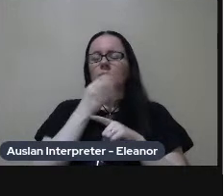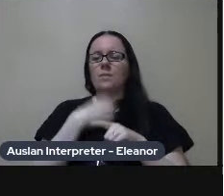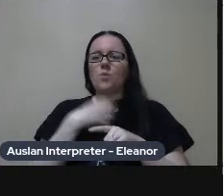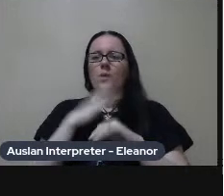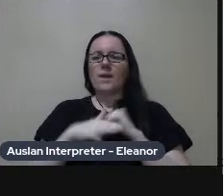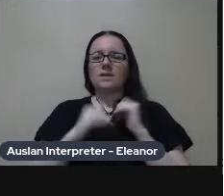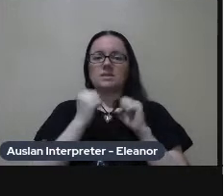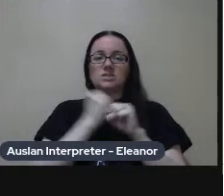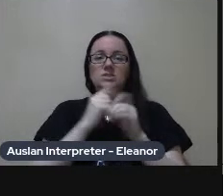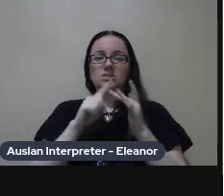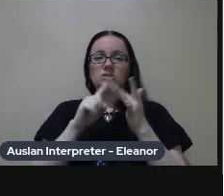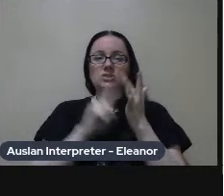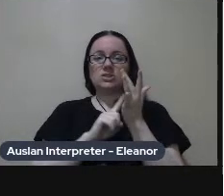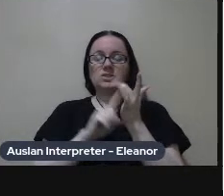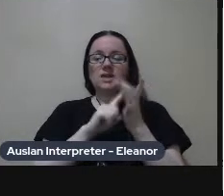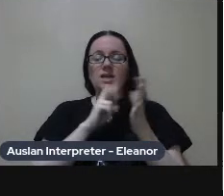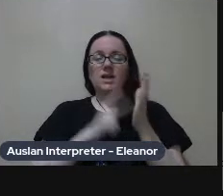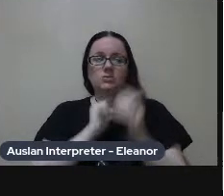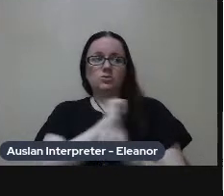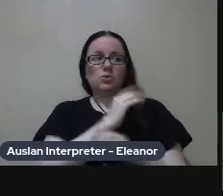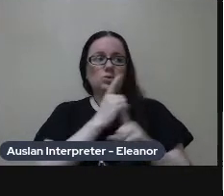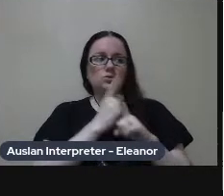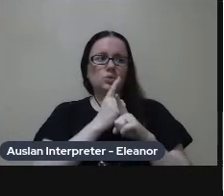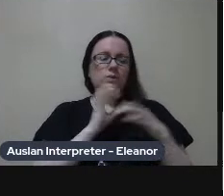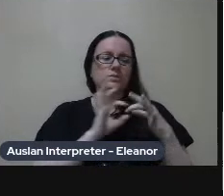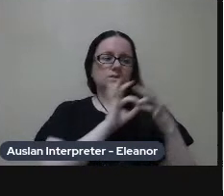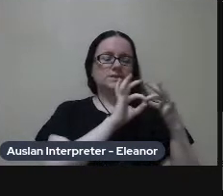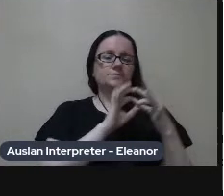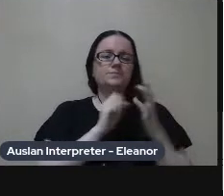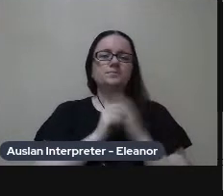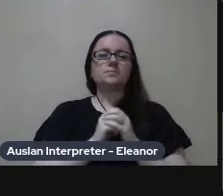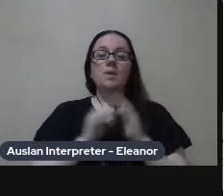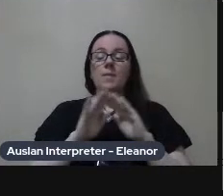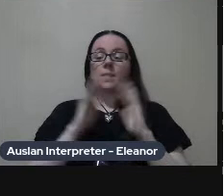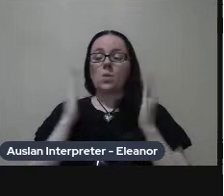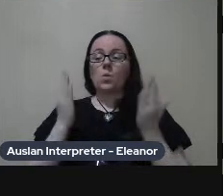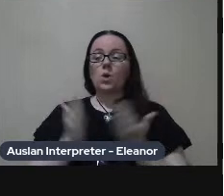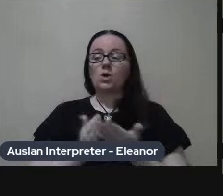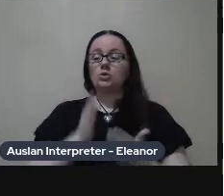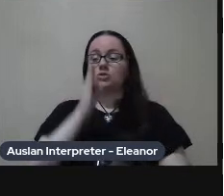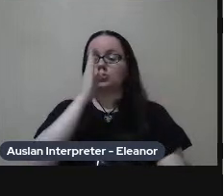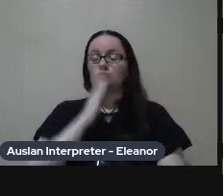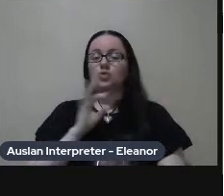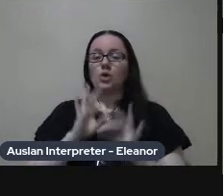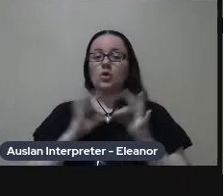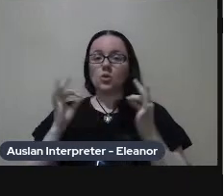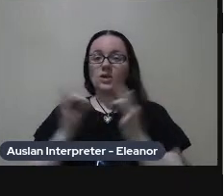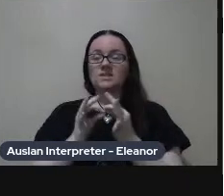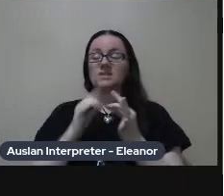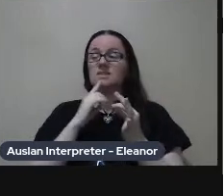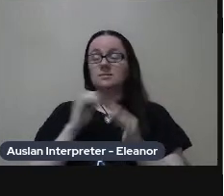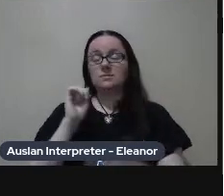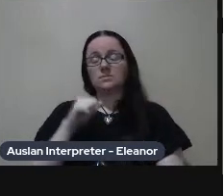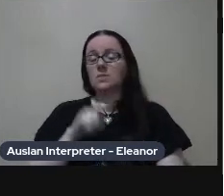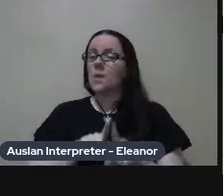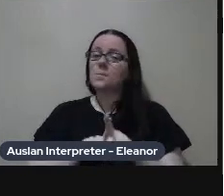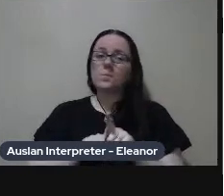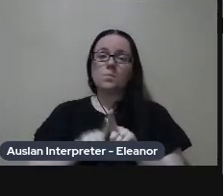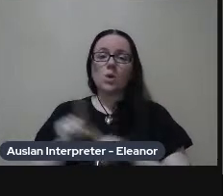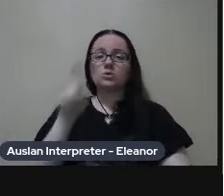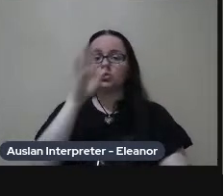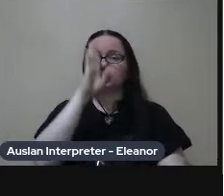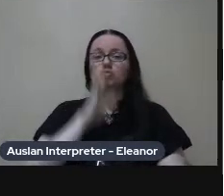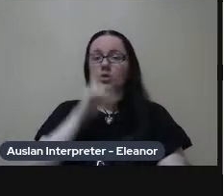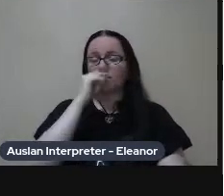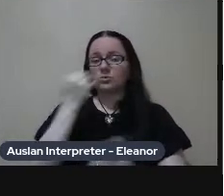that according to the World Stroke Organisation, the vast majority of strokes can be prevented. So it means that there's